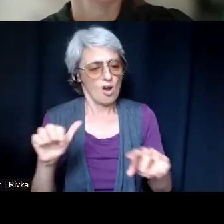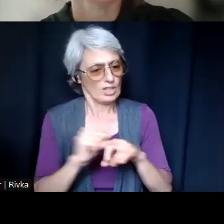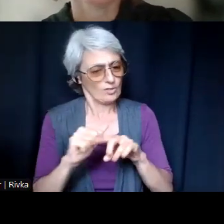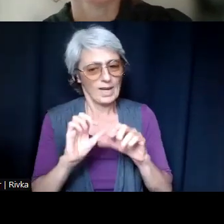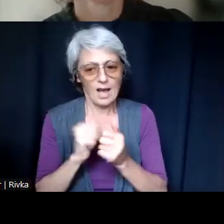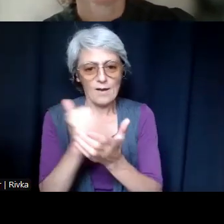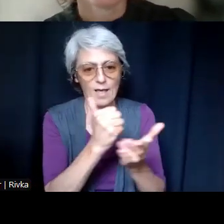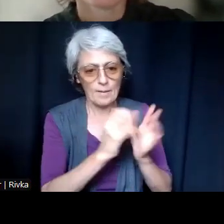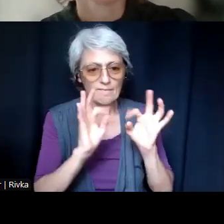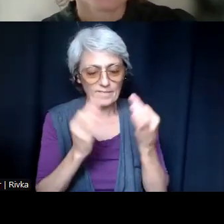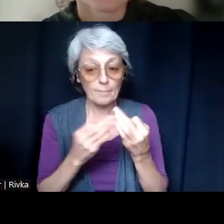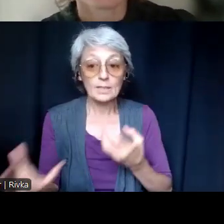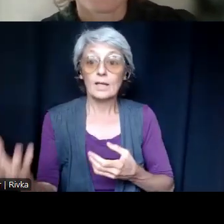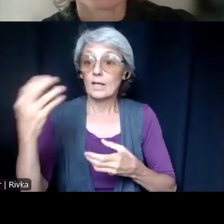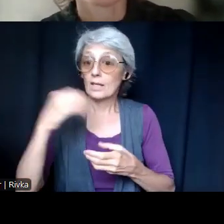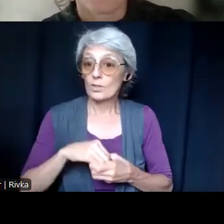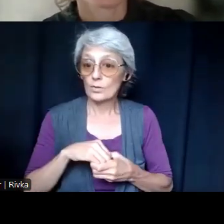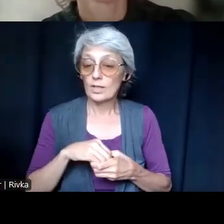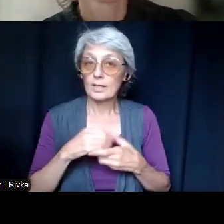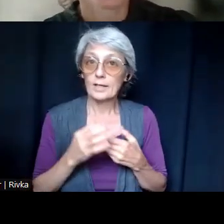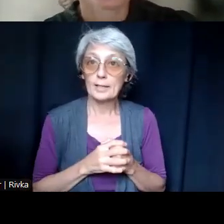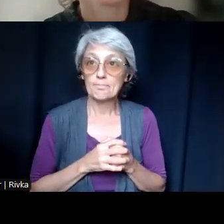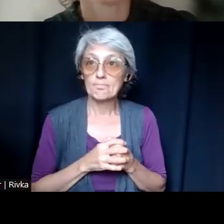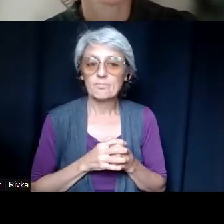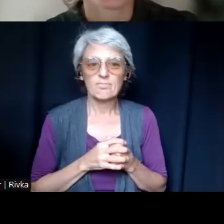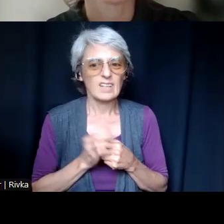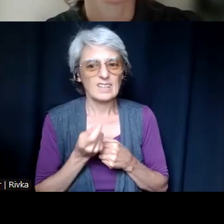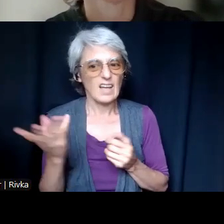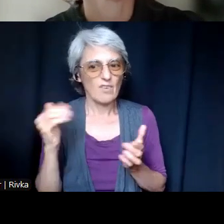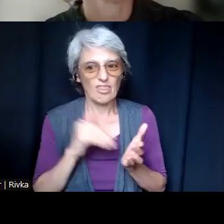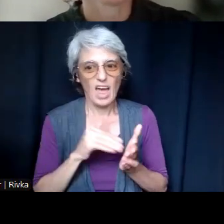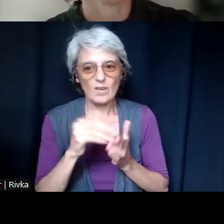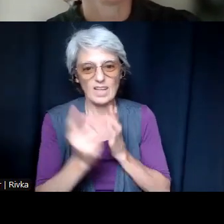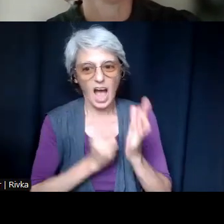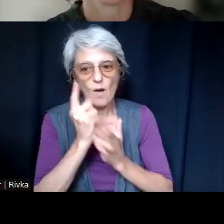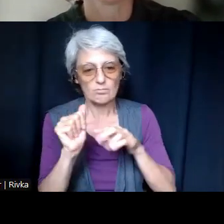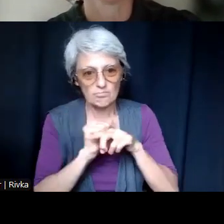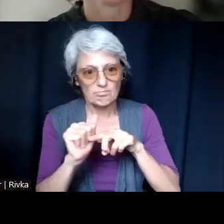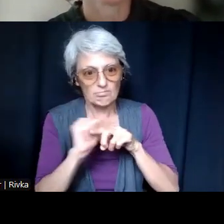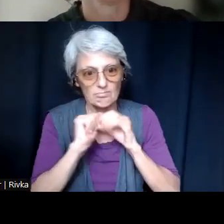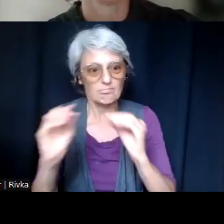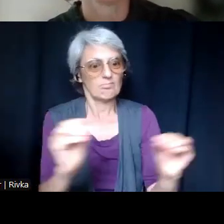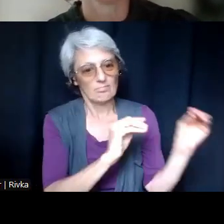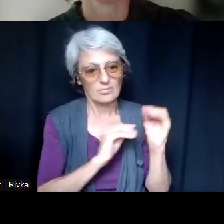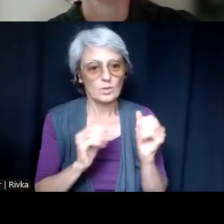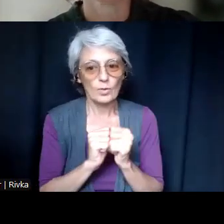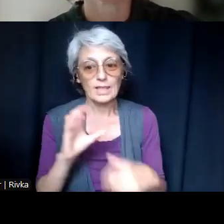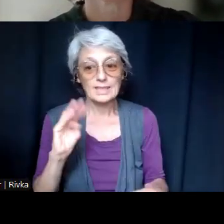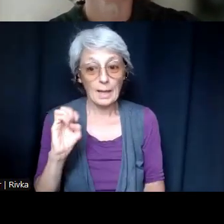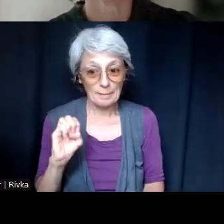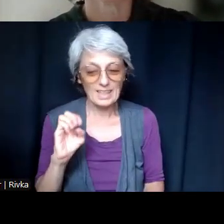this included literally thousands of hours of training and education with CMEs in their